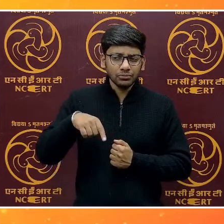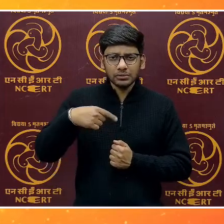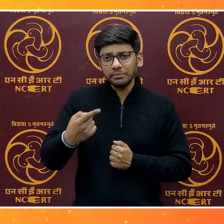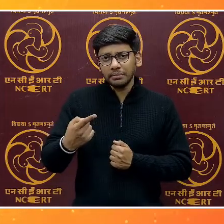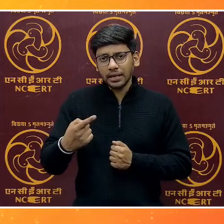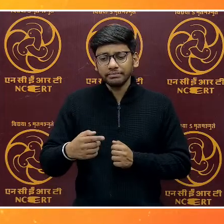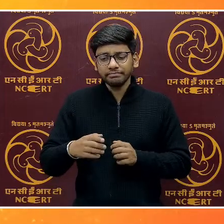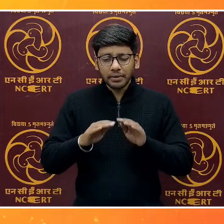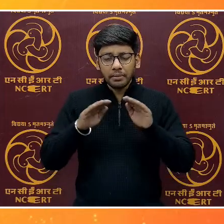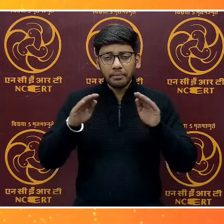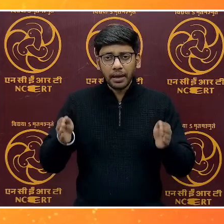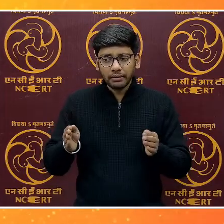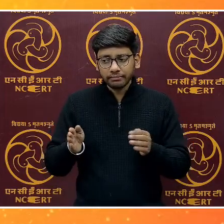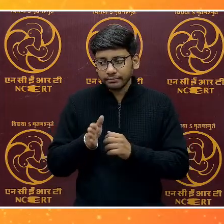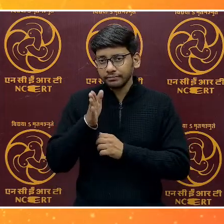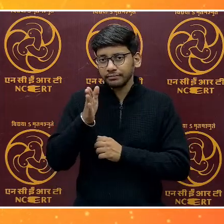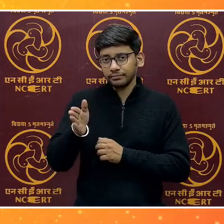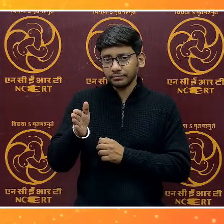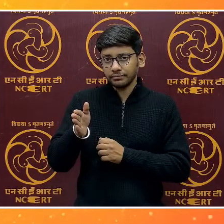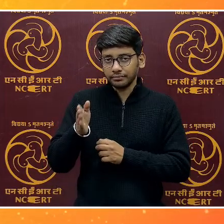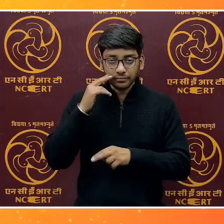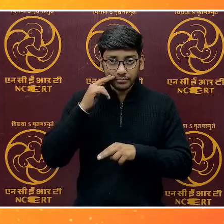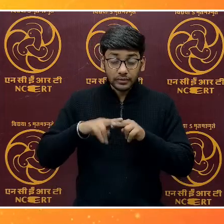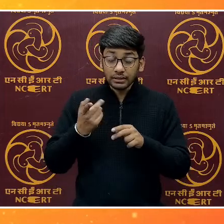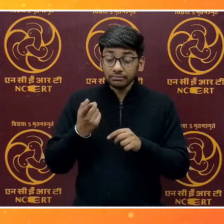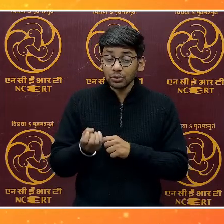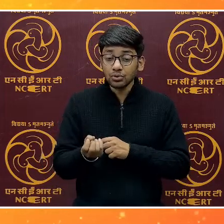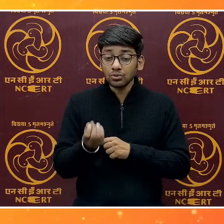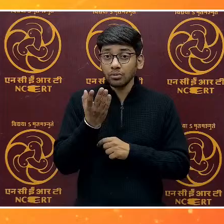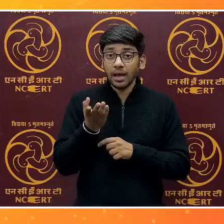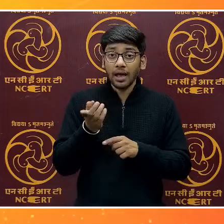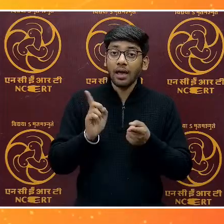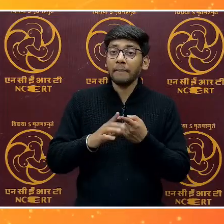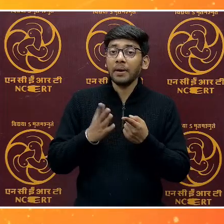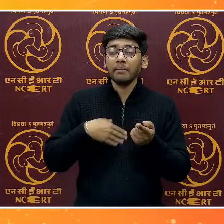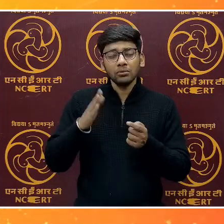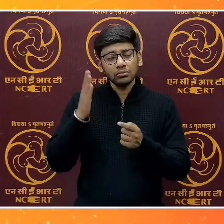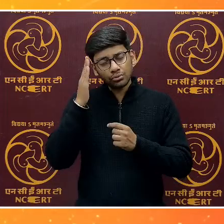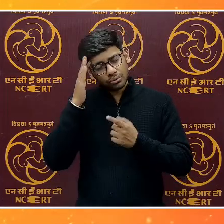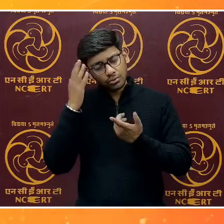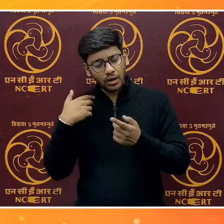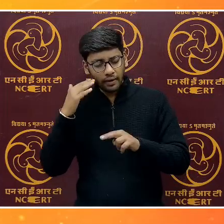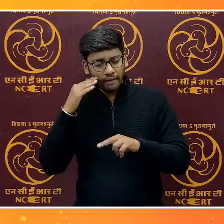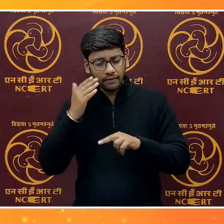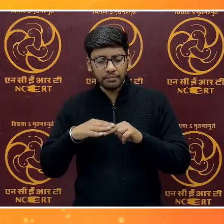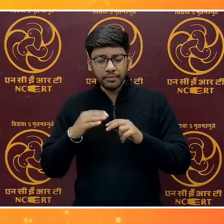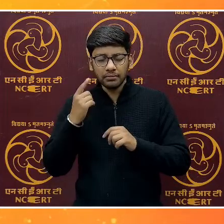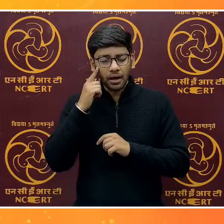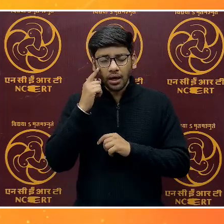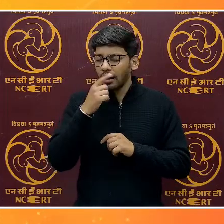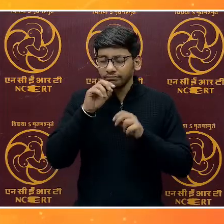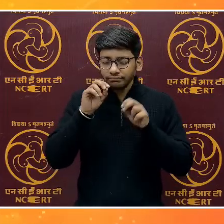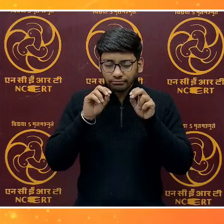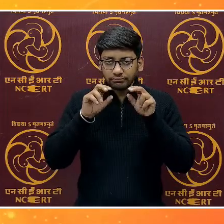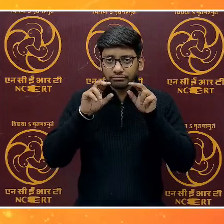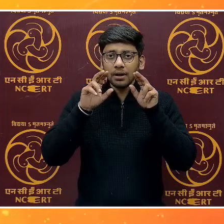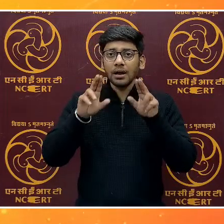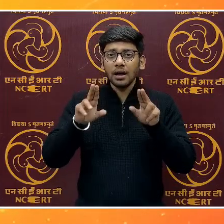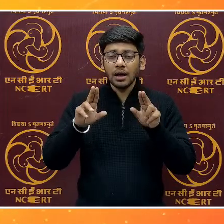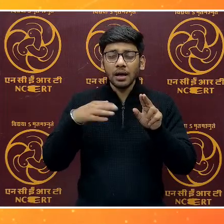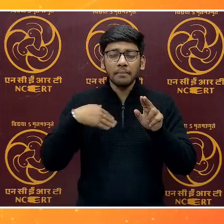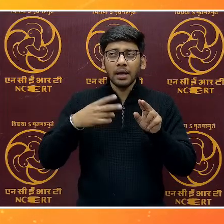and sleep Until the day begins to peep. and when my eyes open, I see the sun